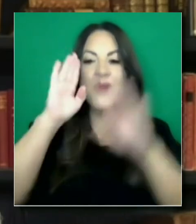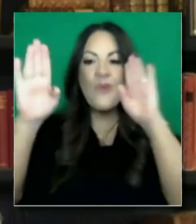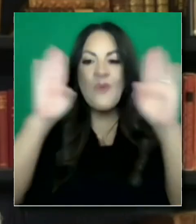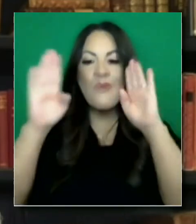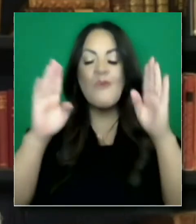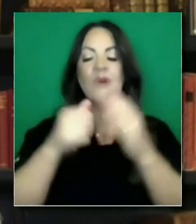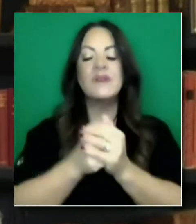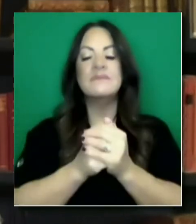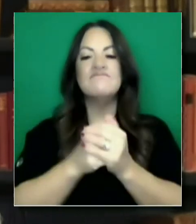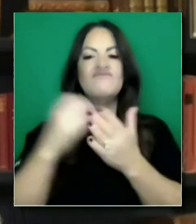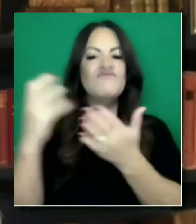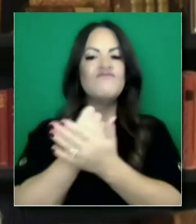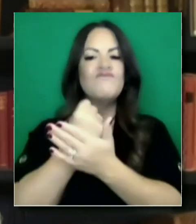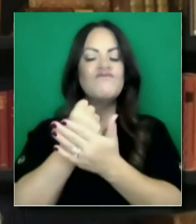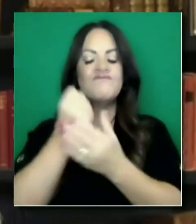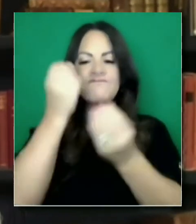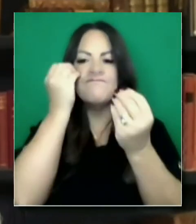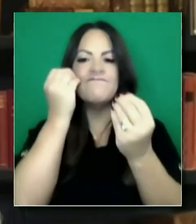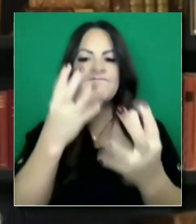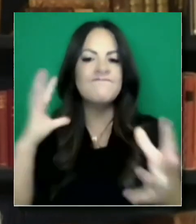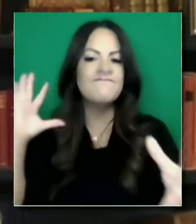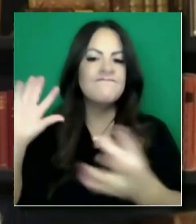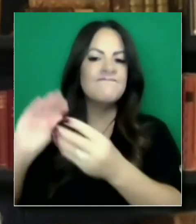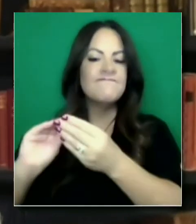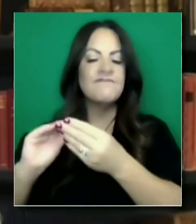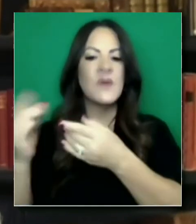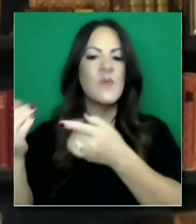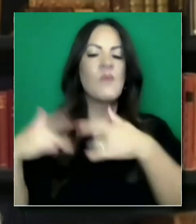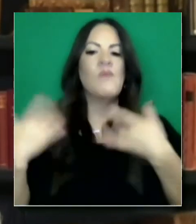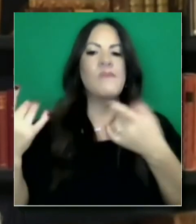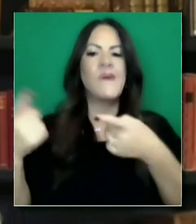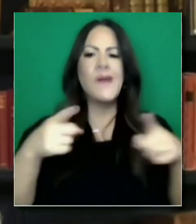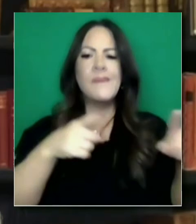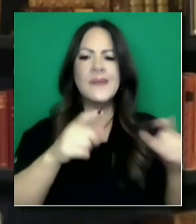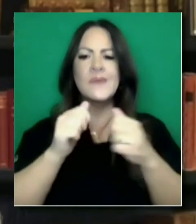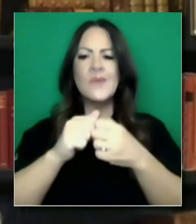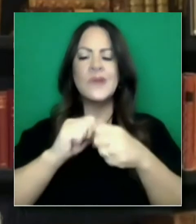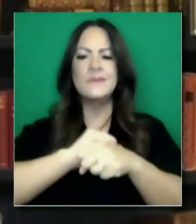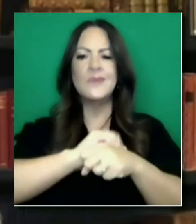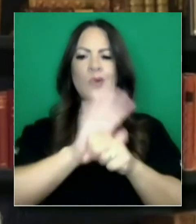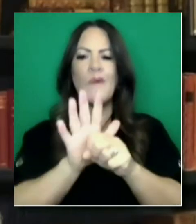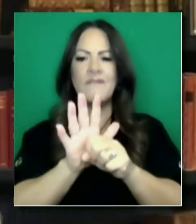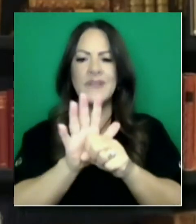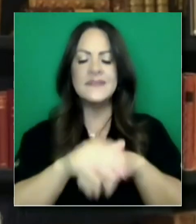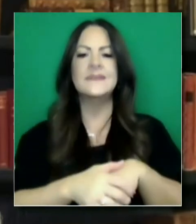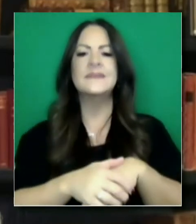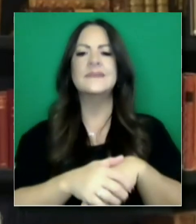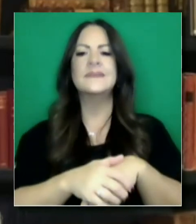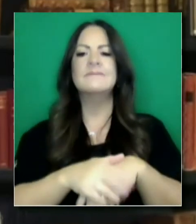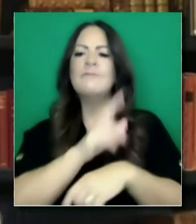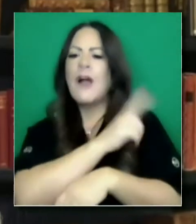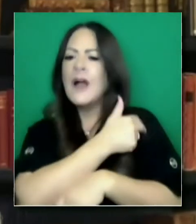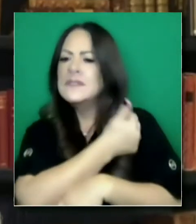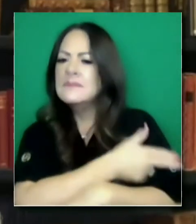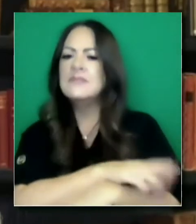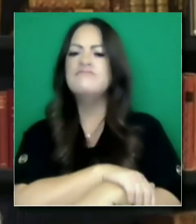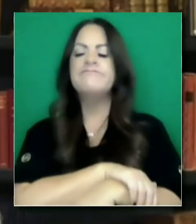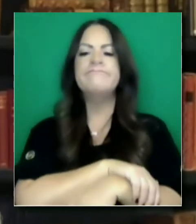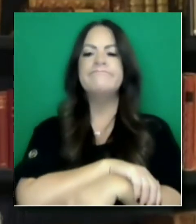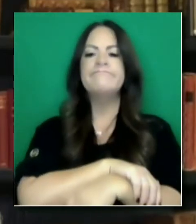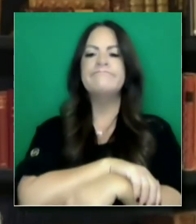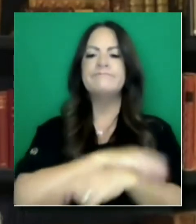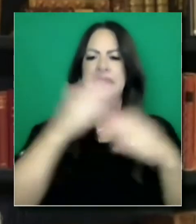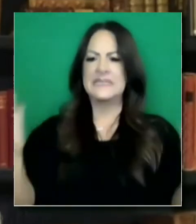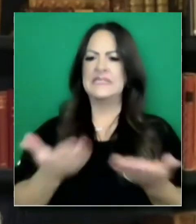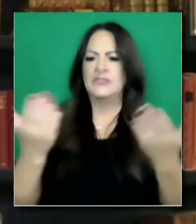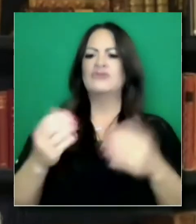opportunity to update you on where we are as it relates to current transmission case rates, positivity rates, hospitalization rates here in